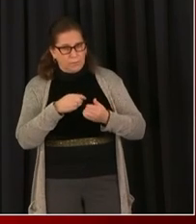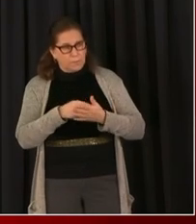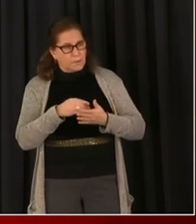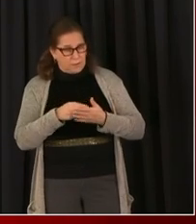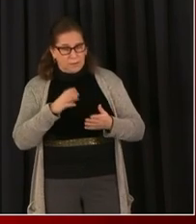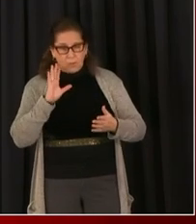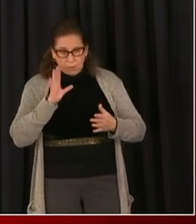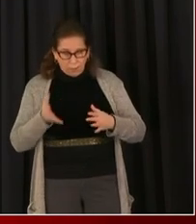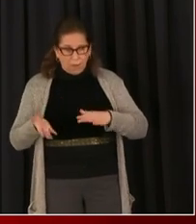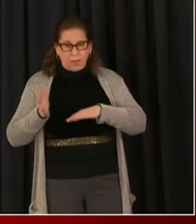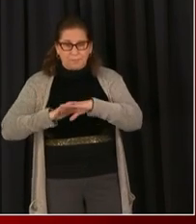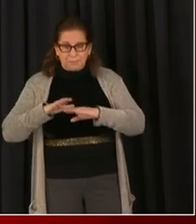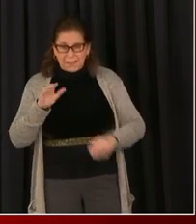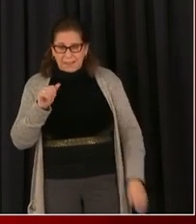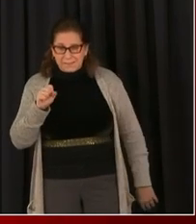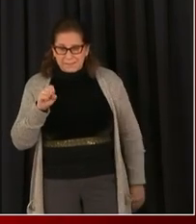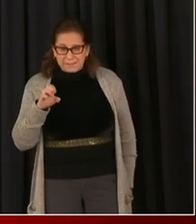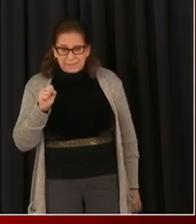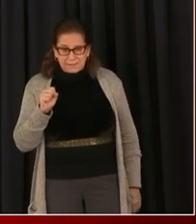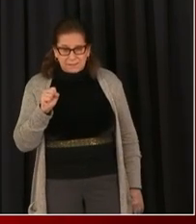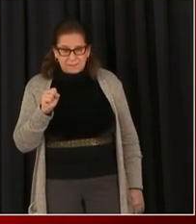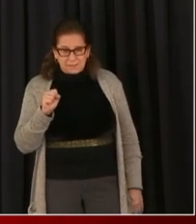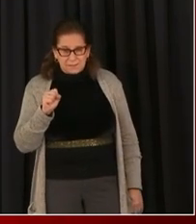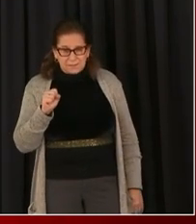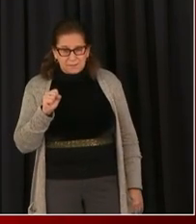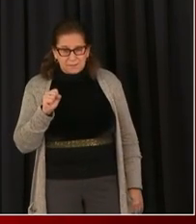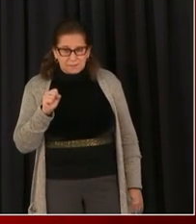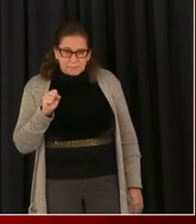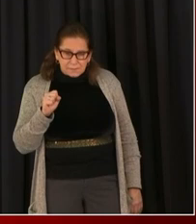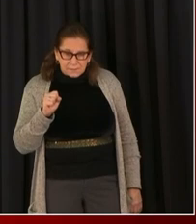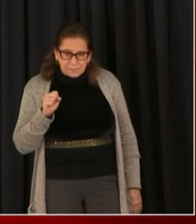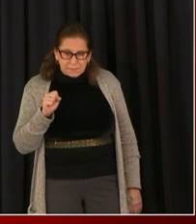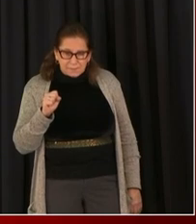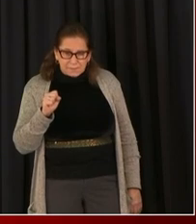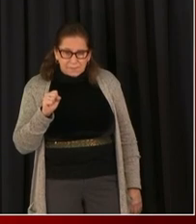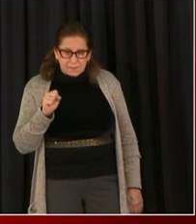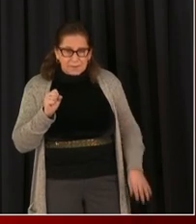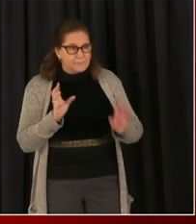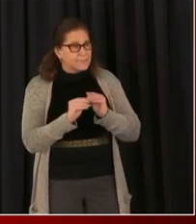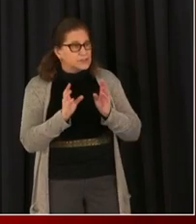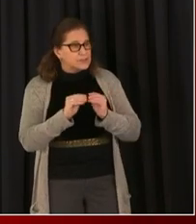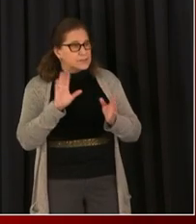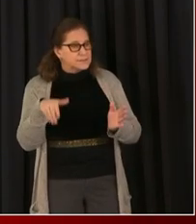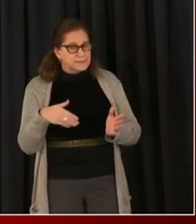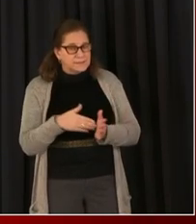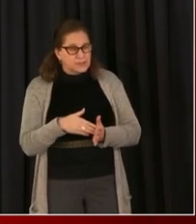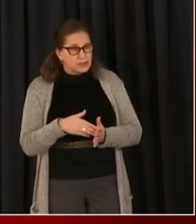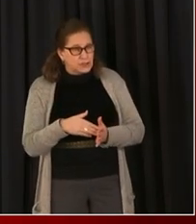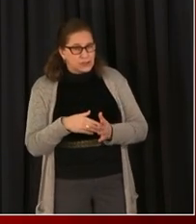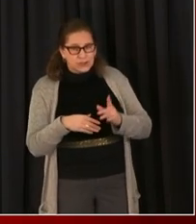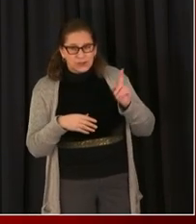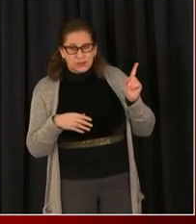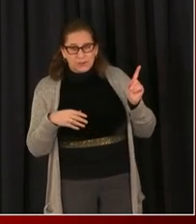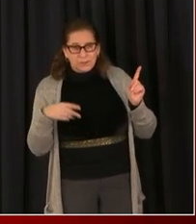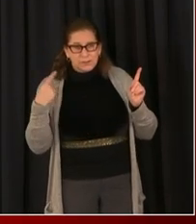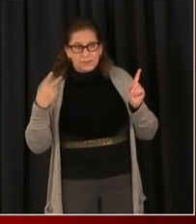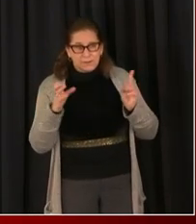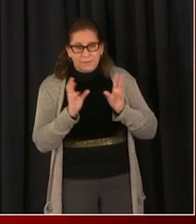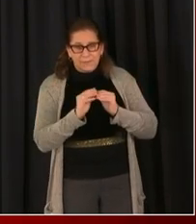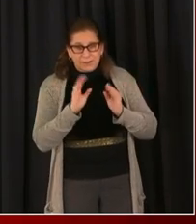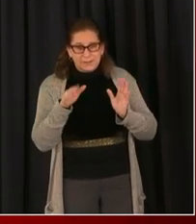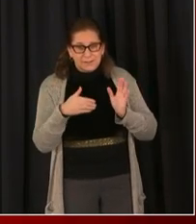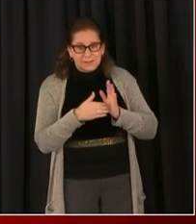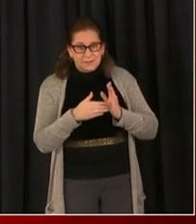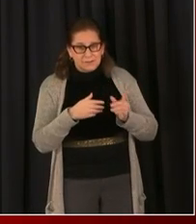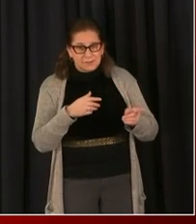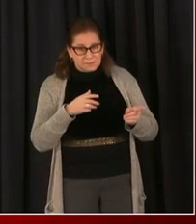ready for that overlay? Yes, so let me start with your last question first. We, as you know,